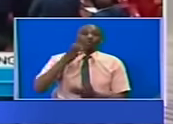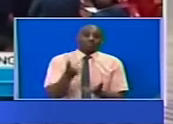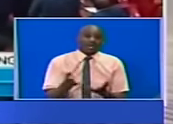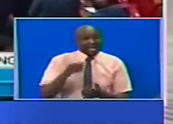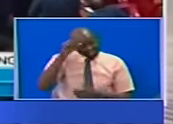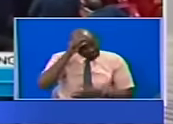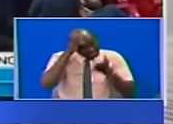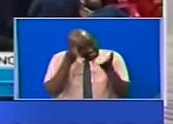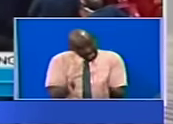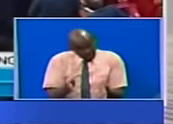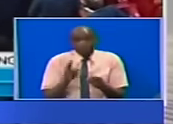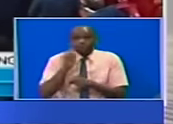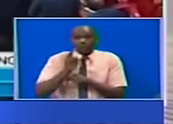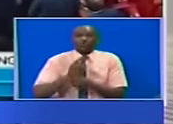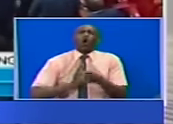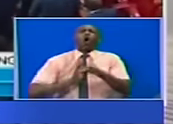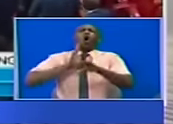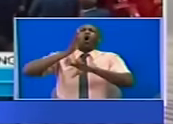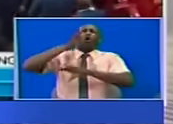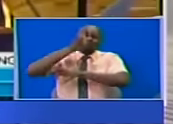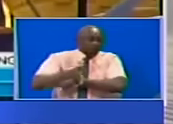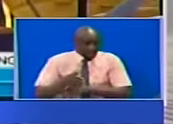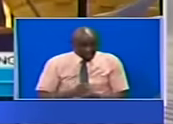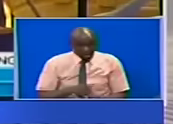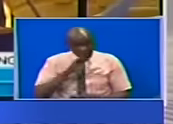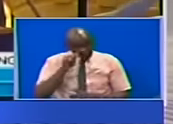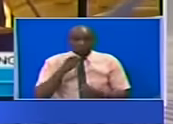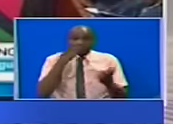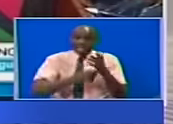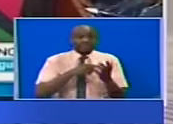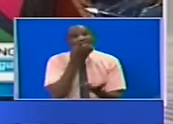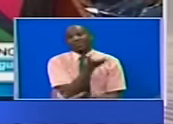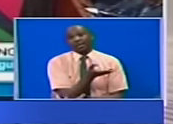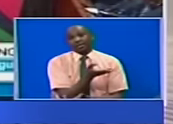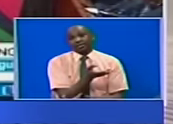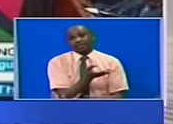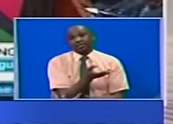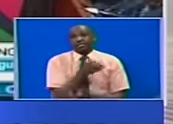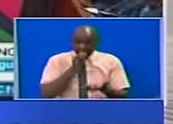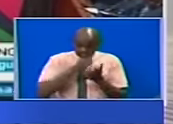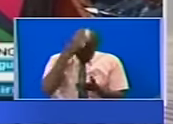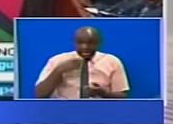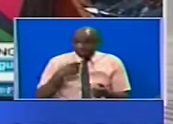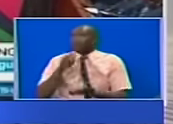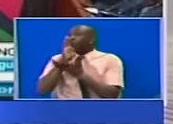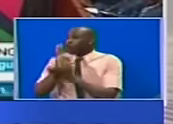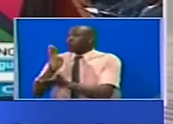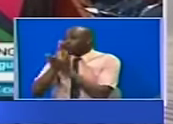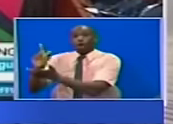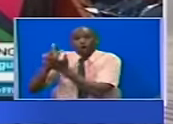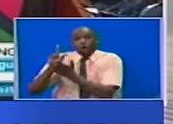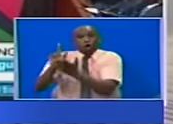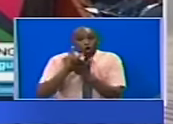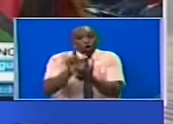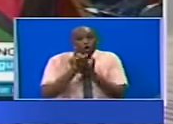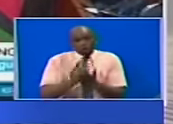government is spending way more than it's earning from tax collection. And that's why the government has to go and borrow money to plug